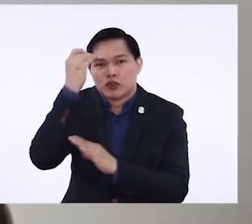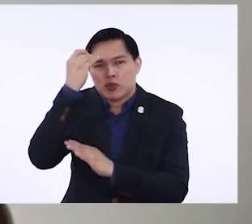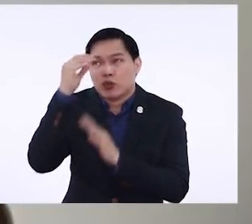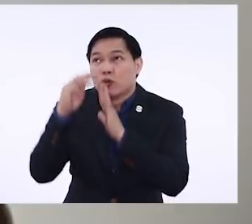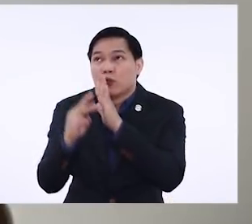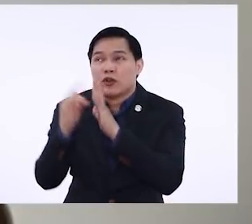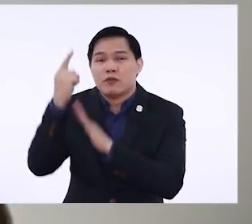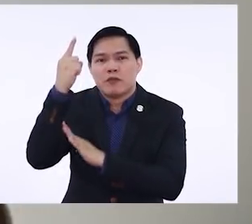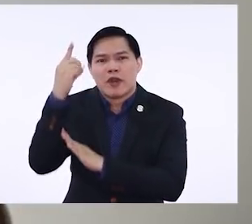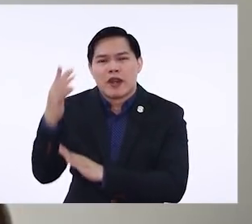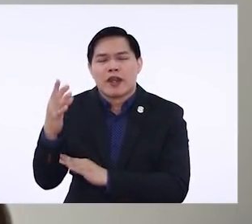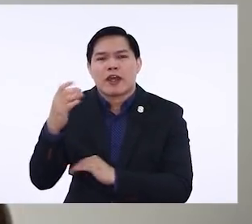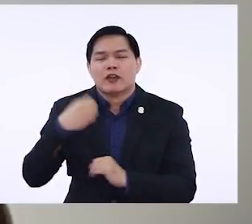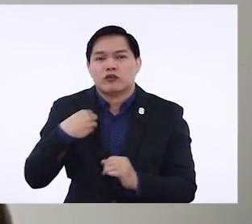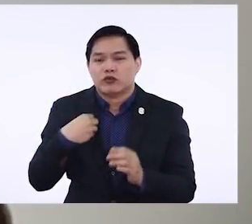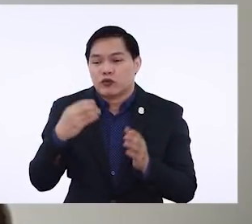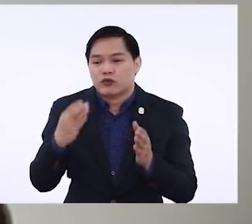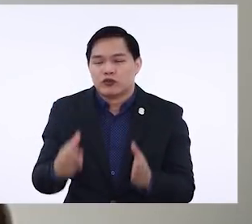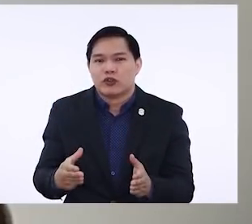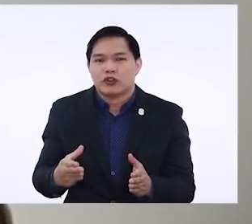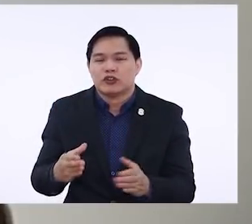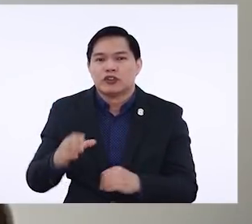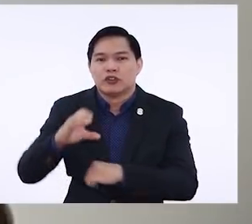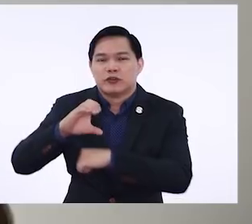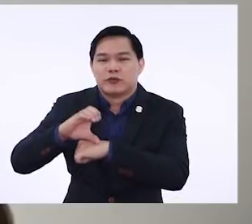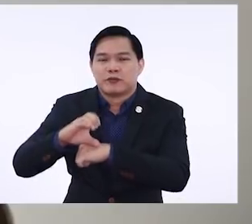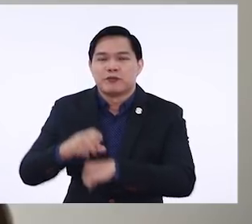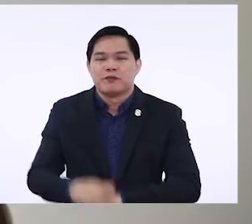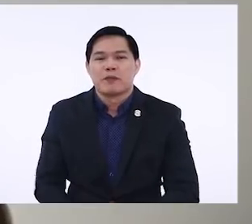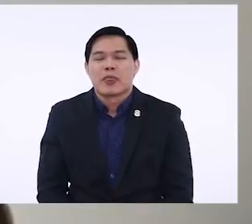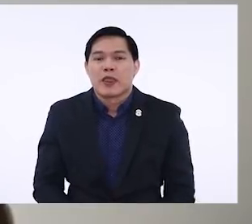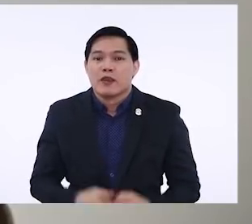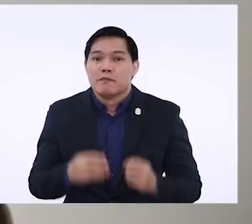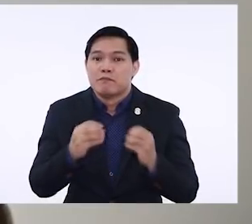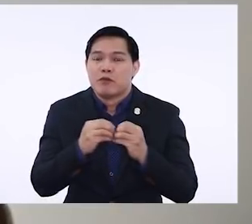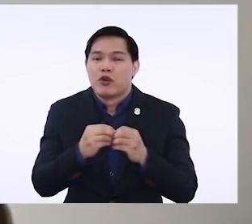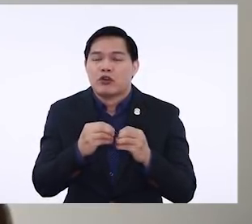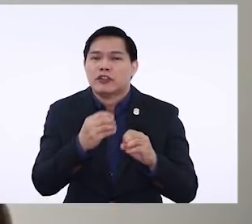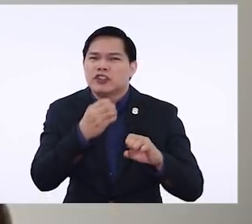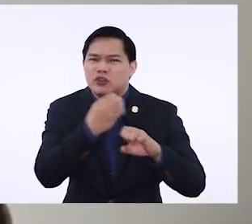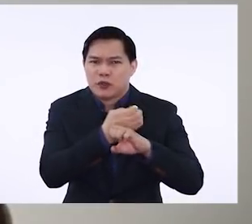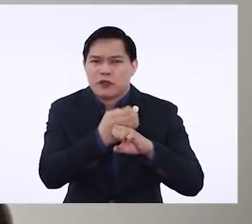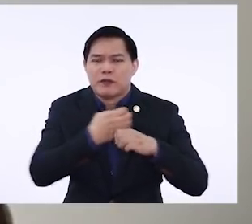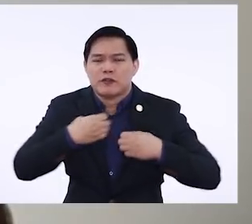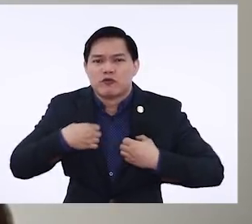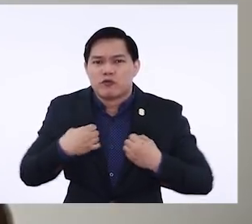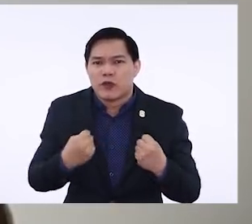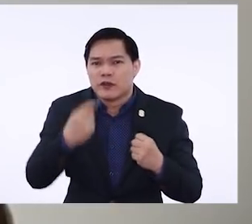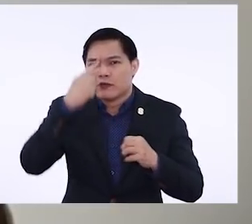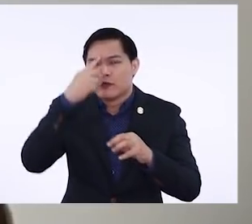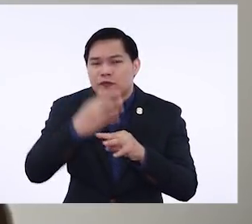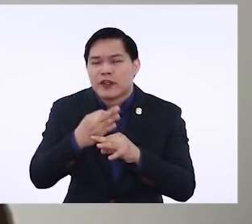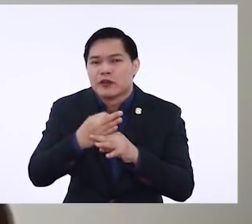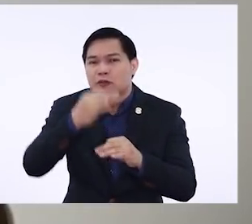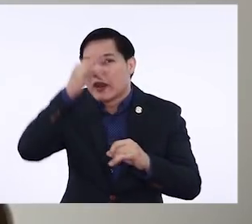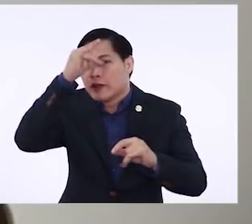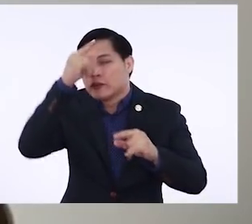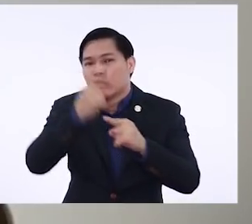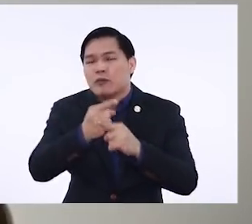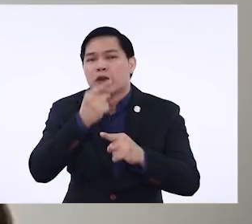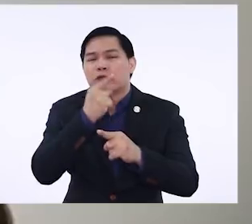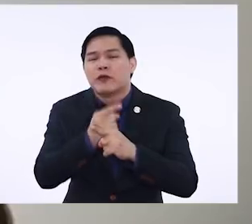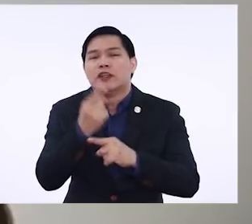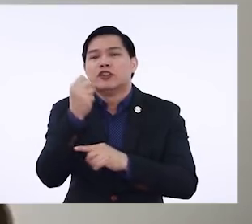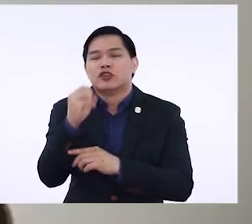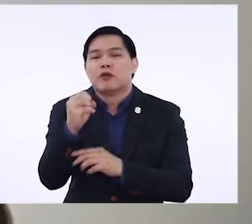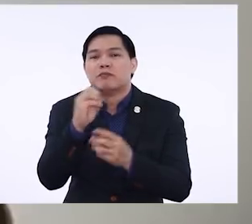why He placed officers inside the church. This is to strengthen and edify the faith of the brethren so that they